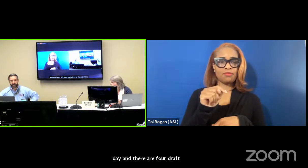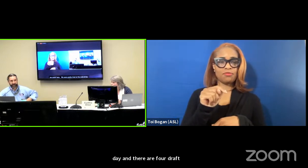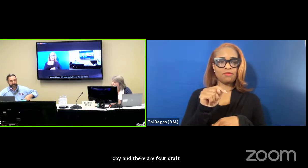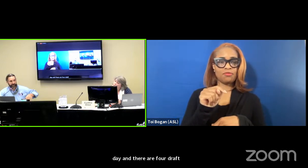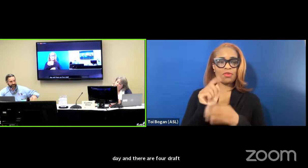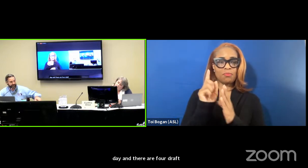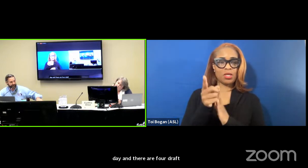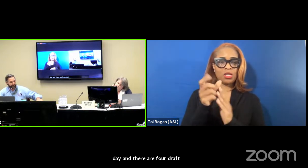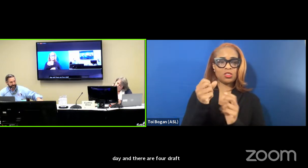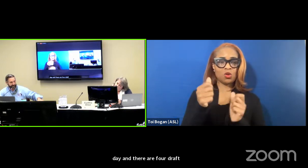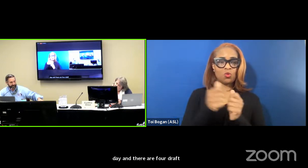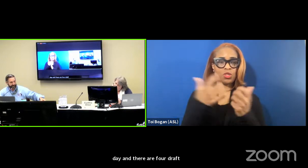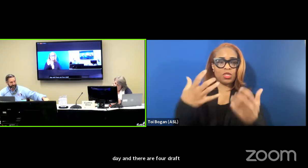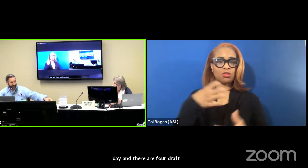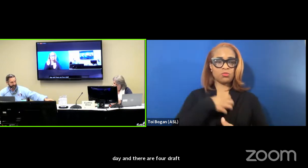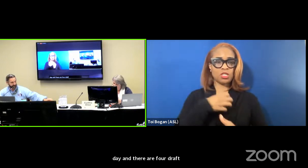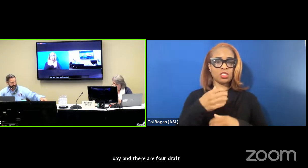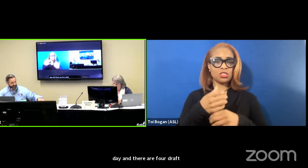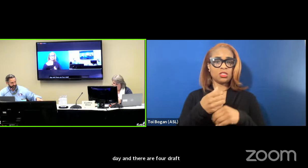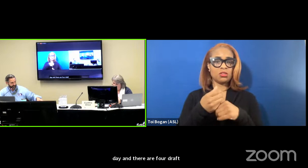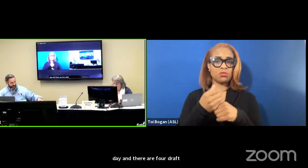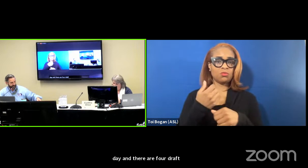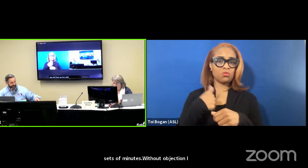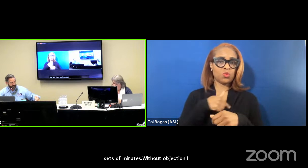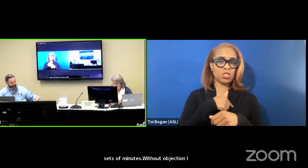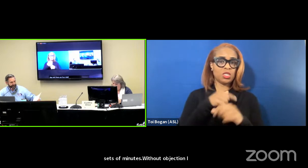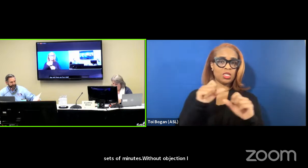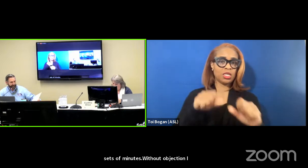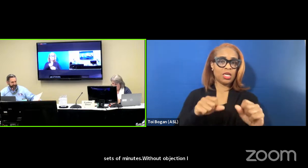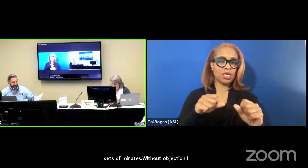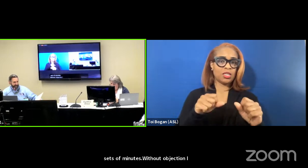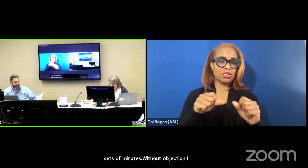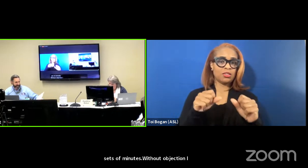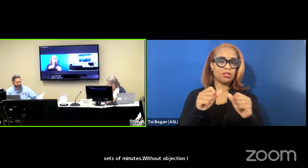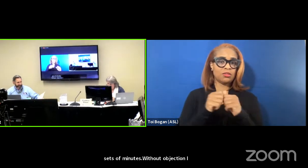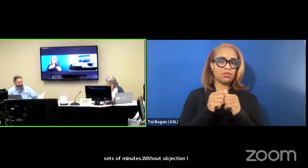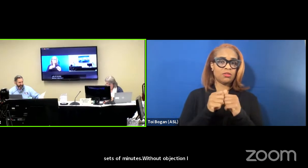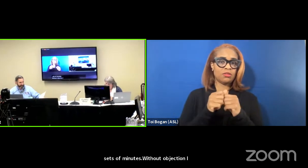without objection i suppose i would ask us to move to